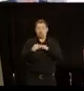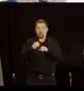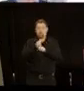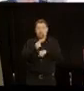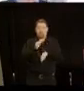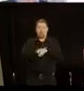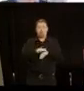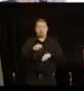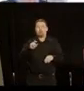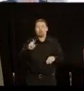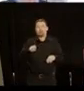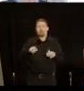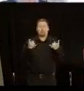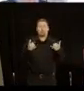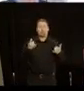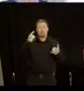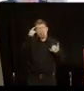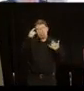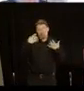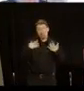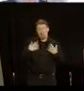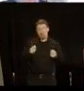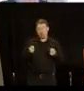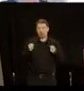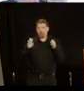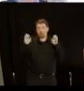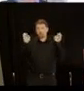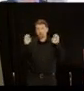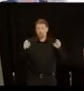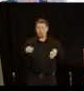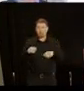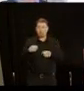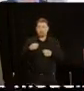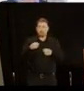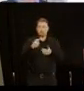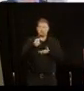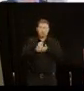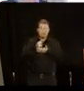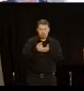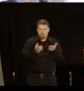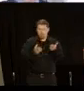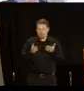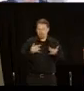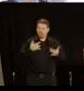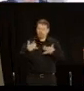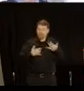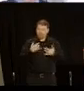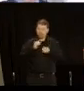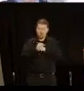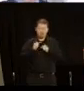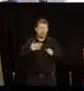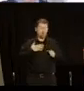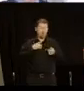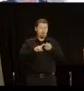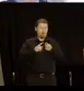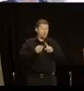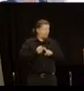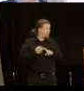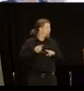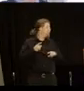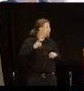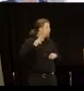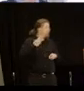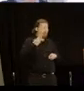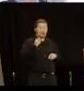health crisis support, lessen trauma, and bolster services. I am so excited to work with my friend and colleague, Secretary